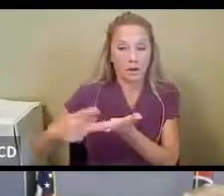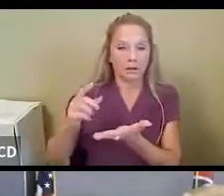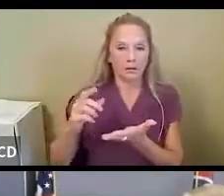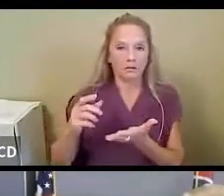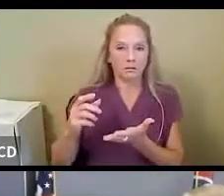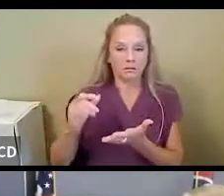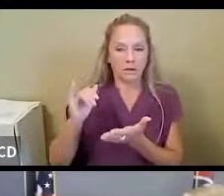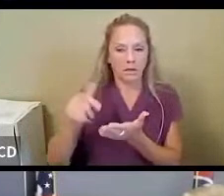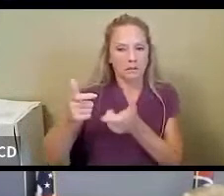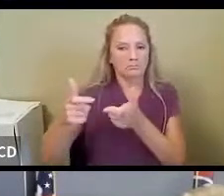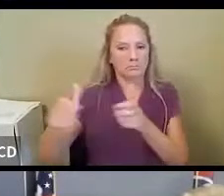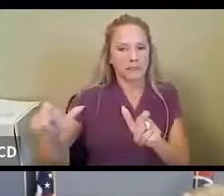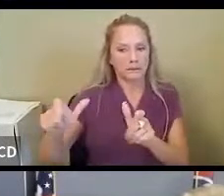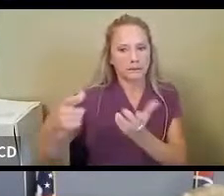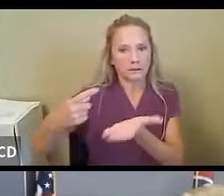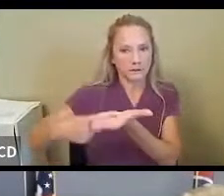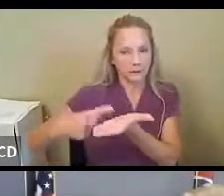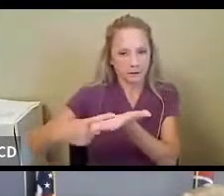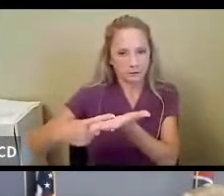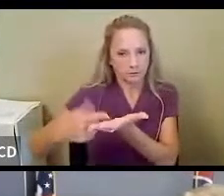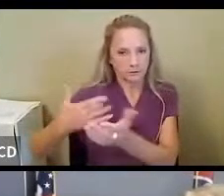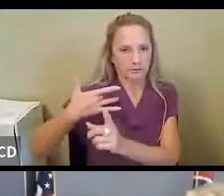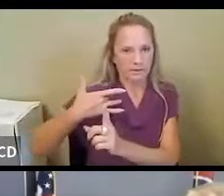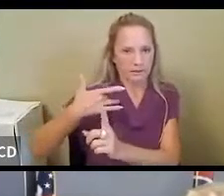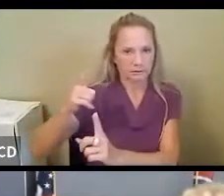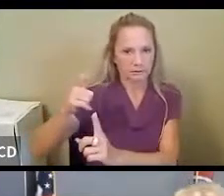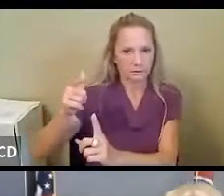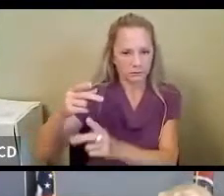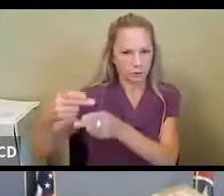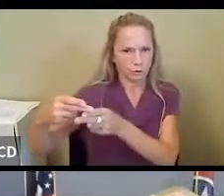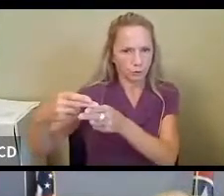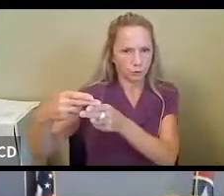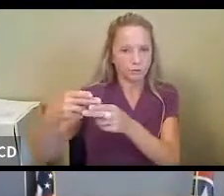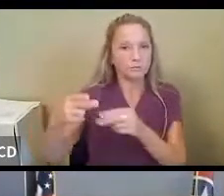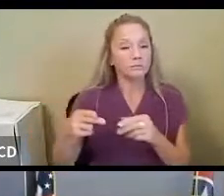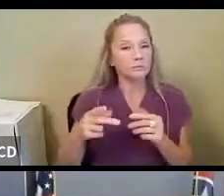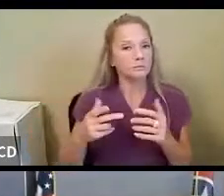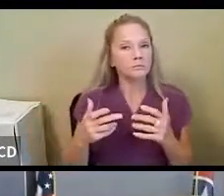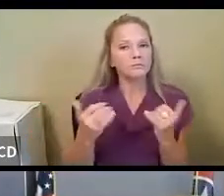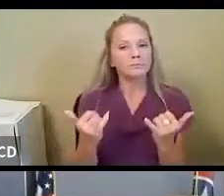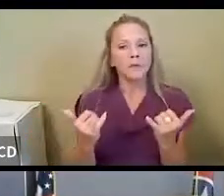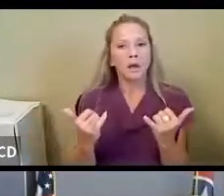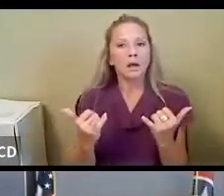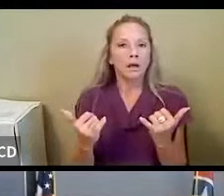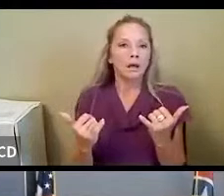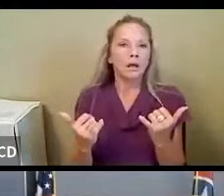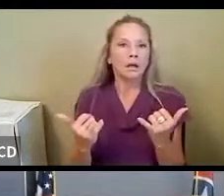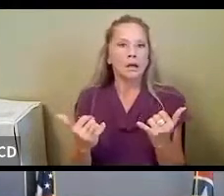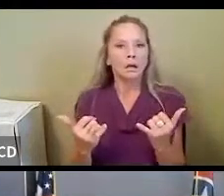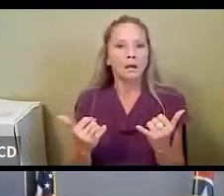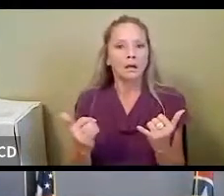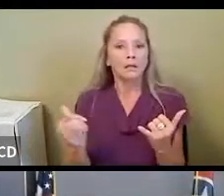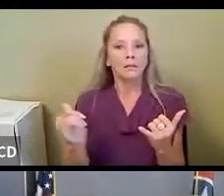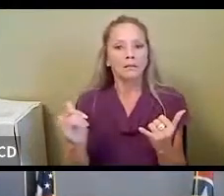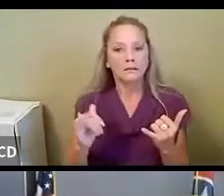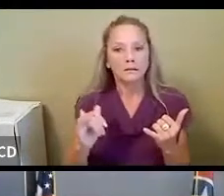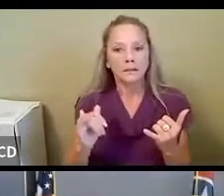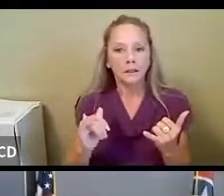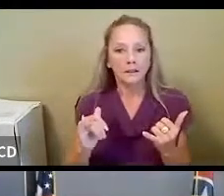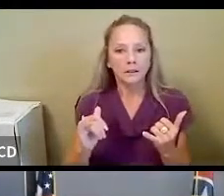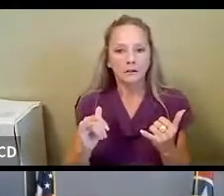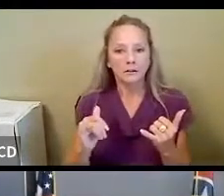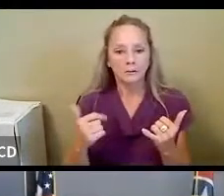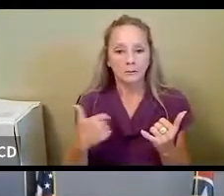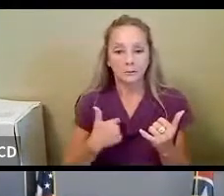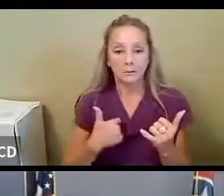the main discussion may come down. So this is something that I guess essentially is ready to sunset. So I don't know how much